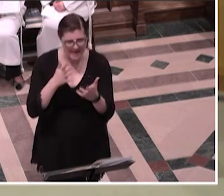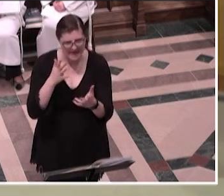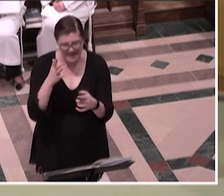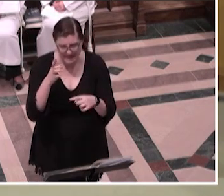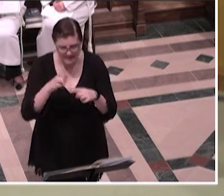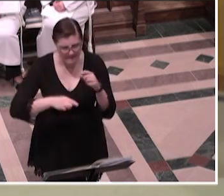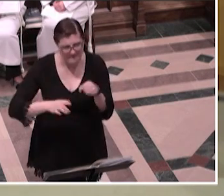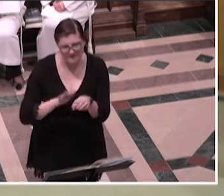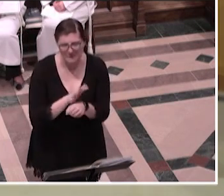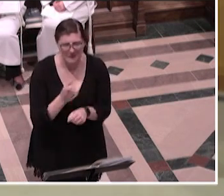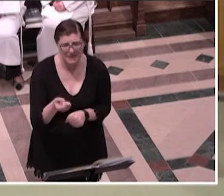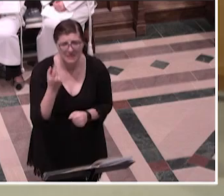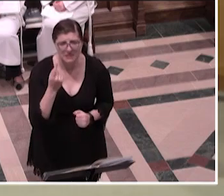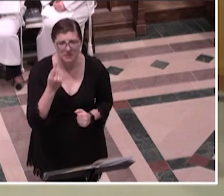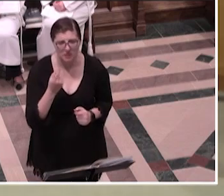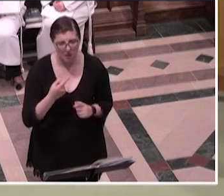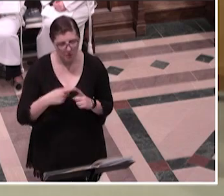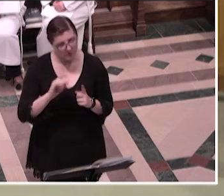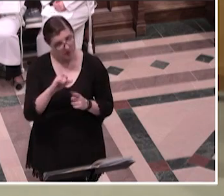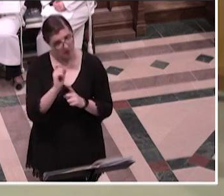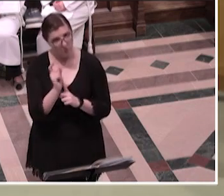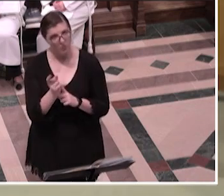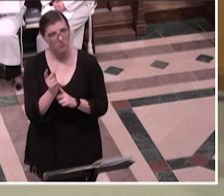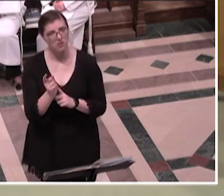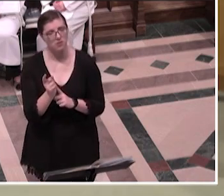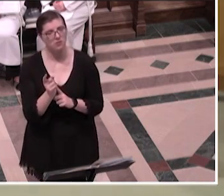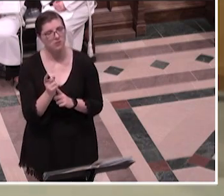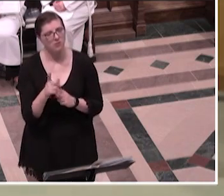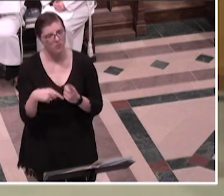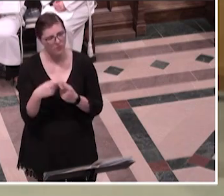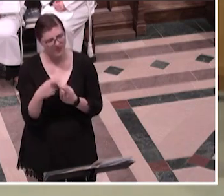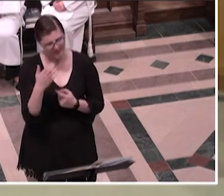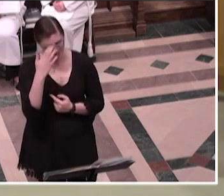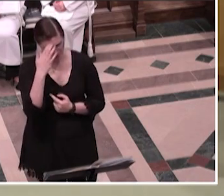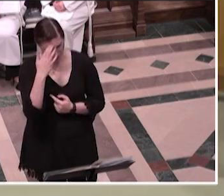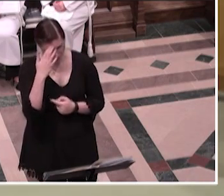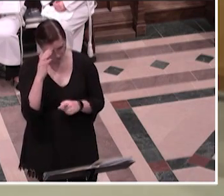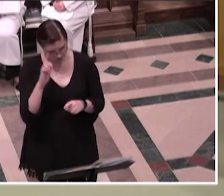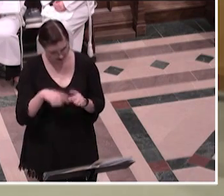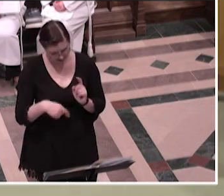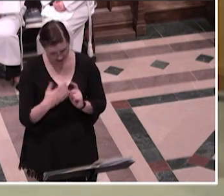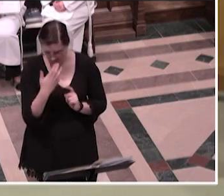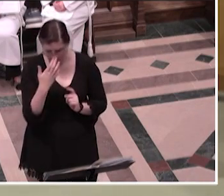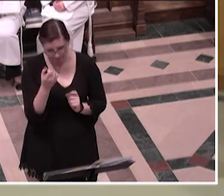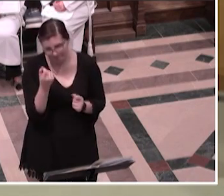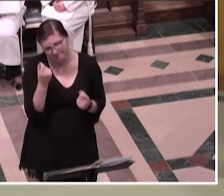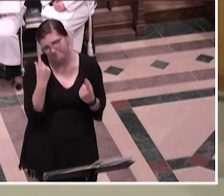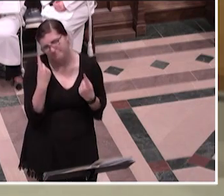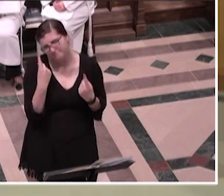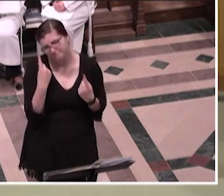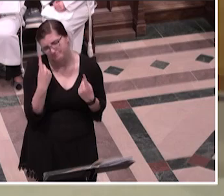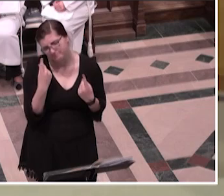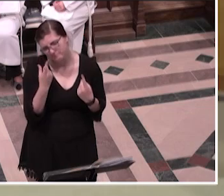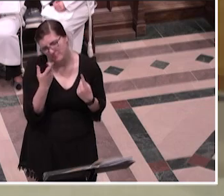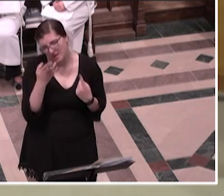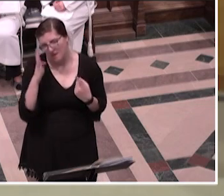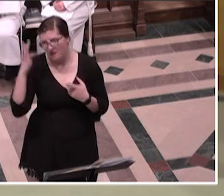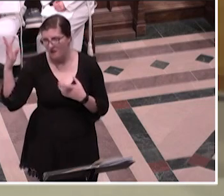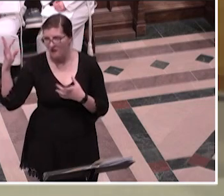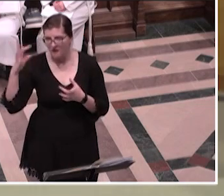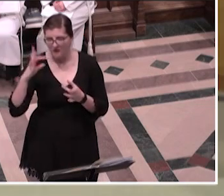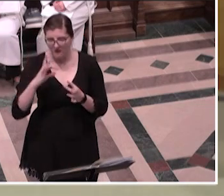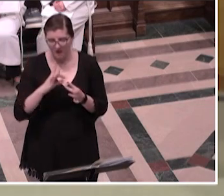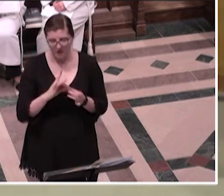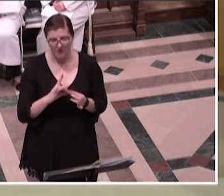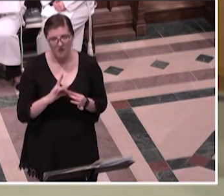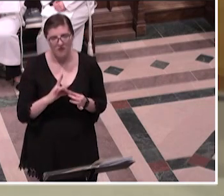that, at that moment, when he knows that he cannot know, God reaches him from the